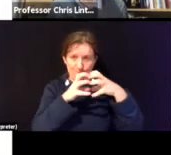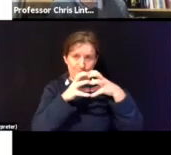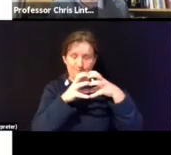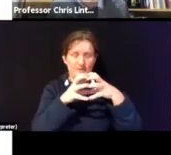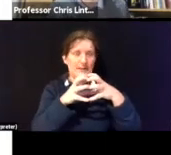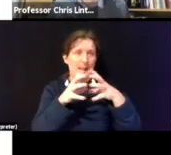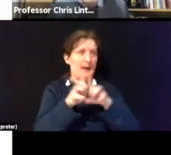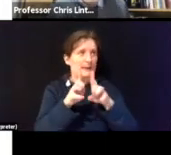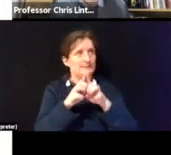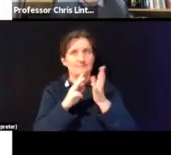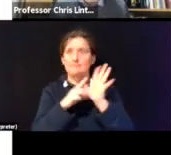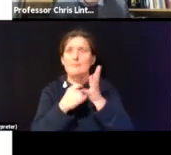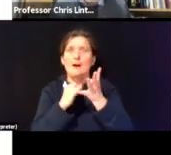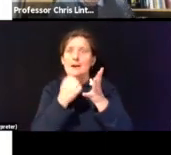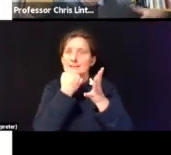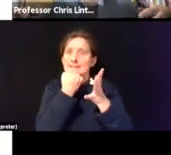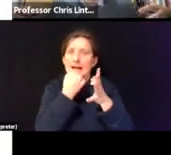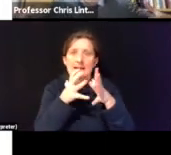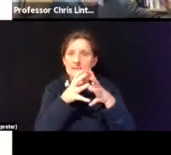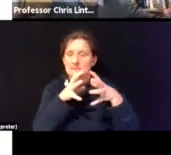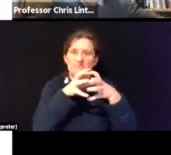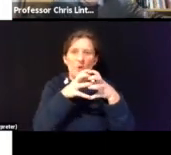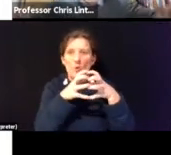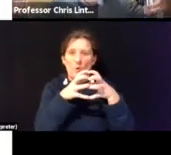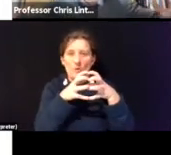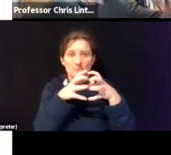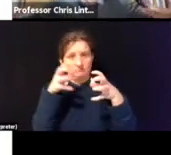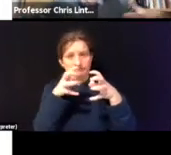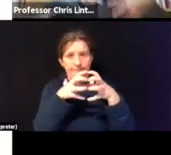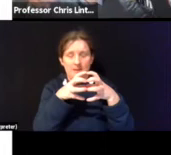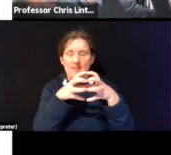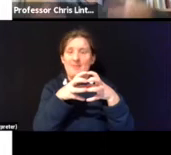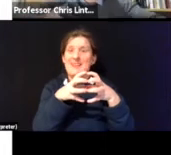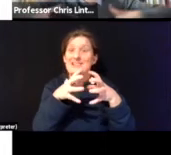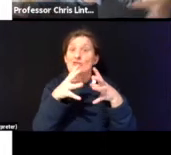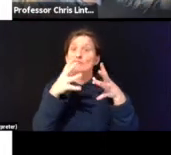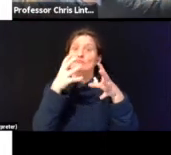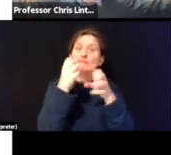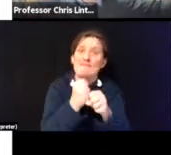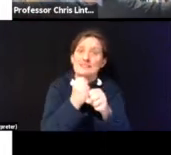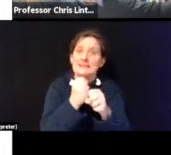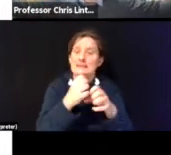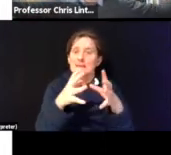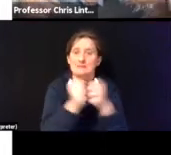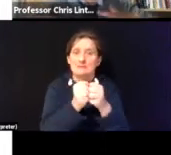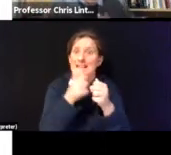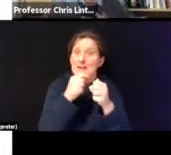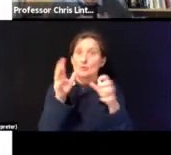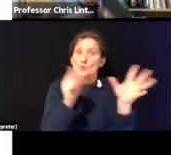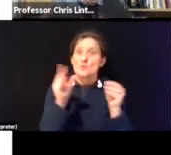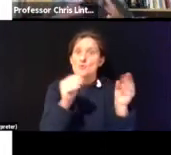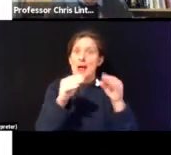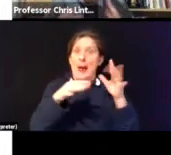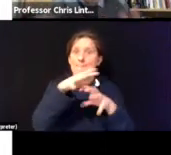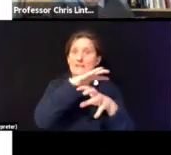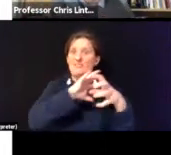a Mars-sized core maybe. And then once you get to that size, your gravity is sufficient that you can start growing an atmosphere. But